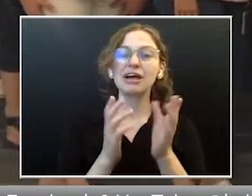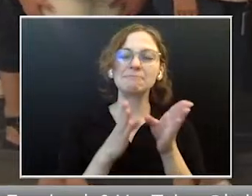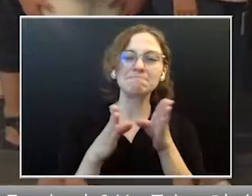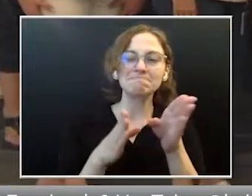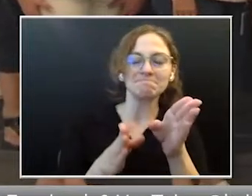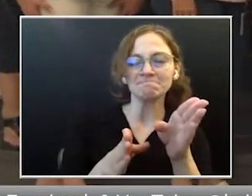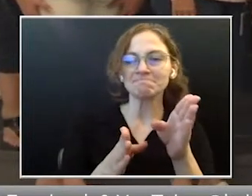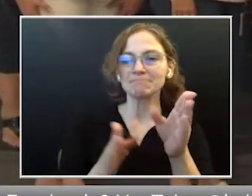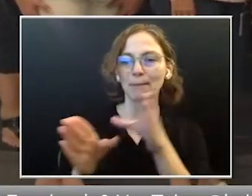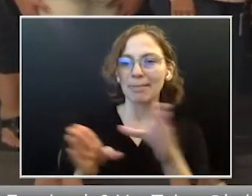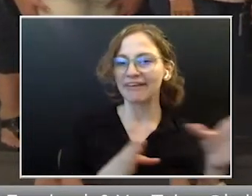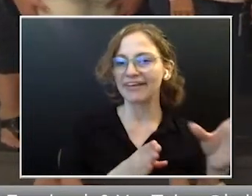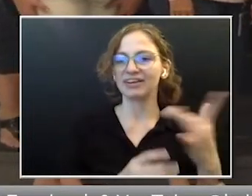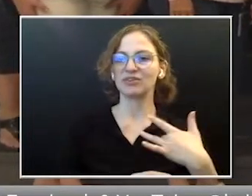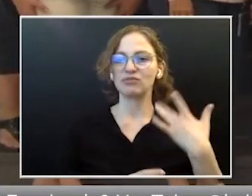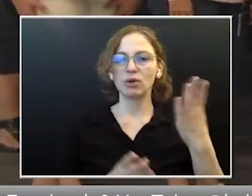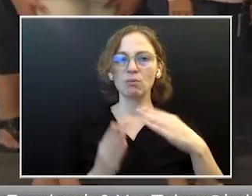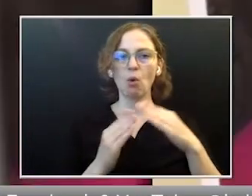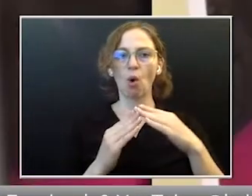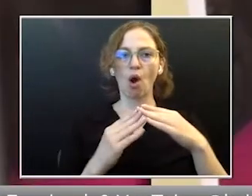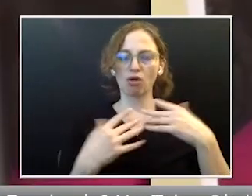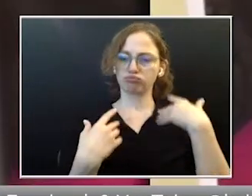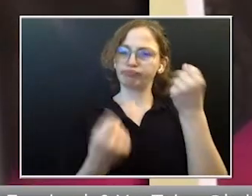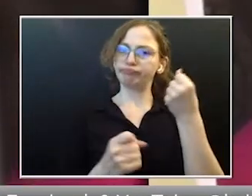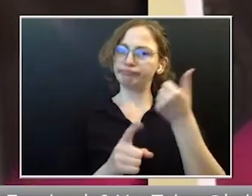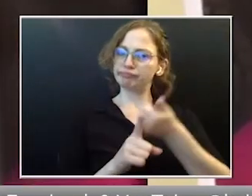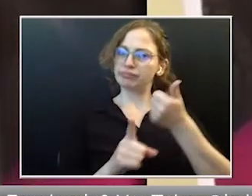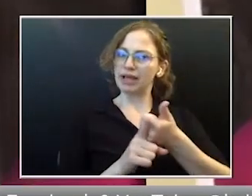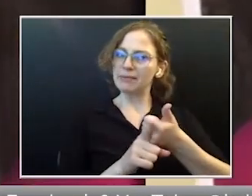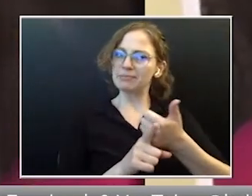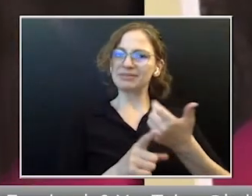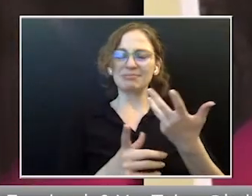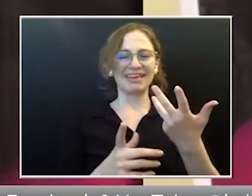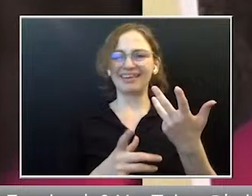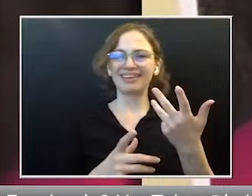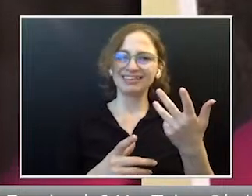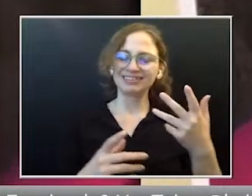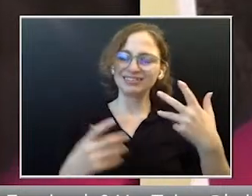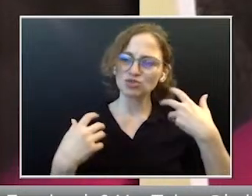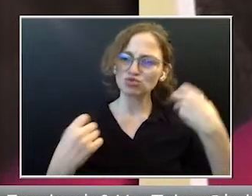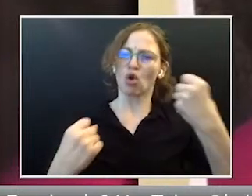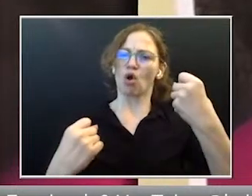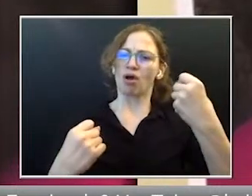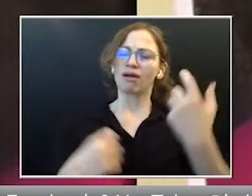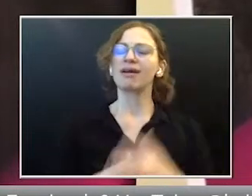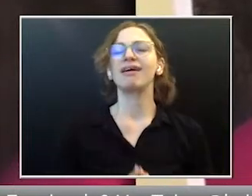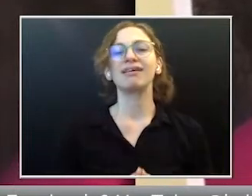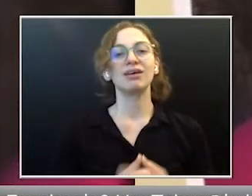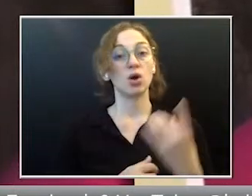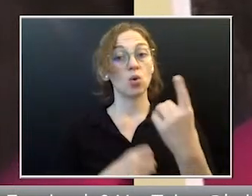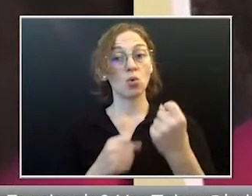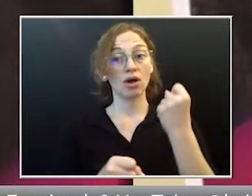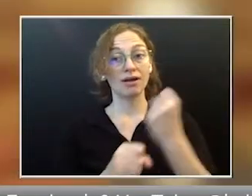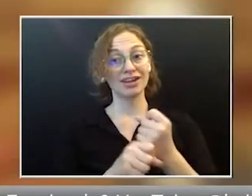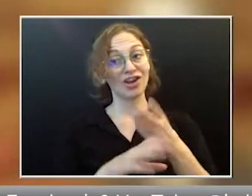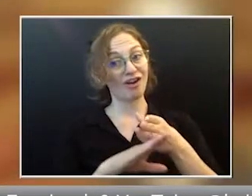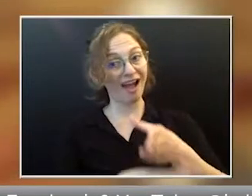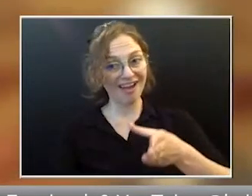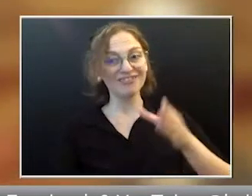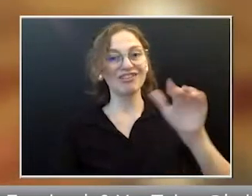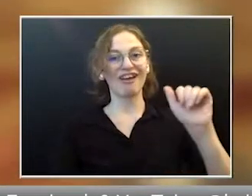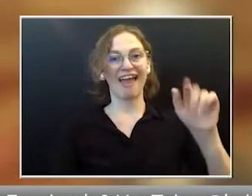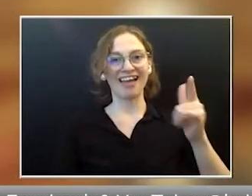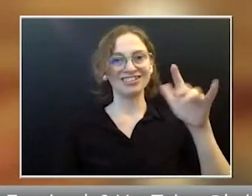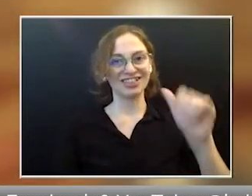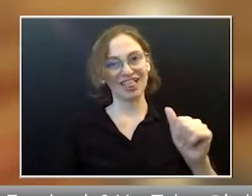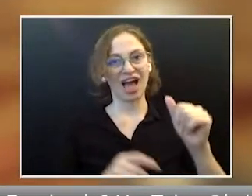them to feel healthy, for them to get strong. Exactly 1 year after Angela woke up from her reconstruction surgery, she entered